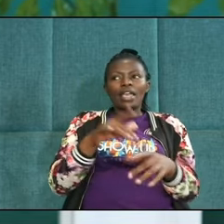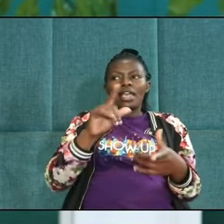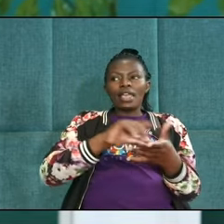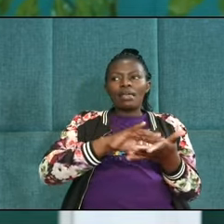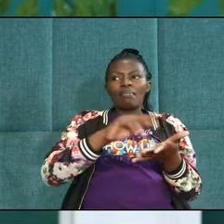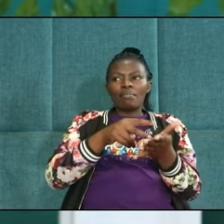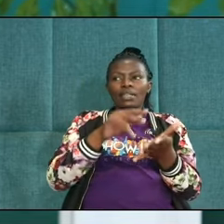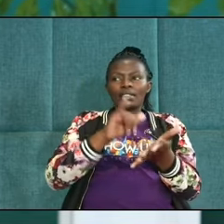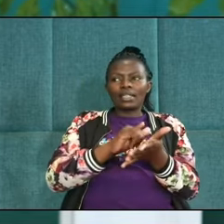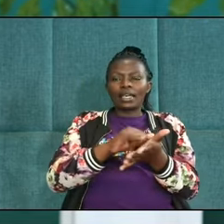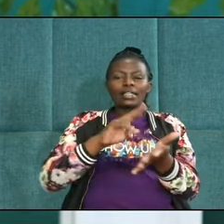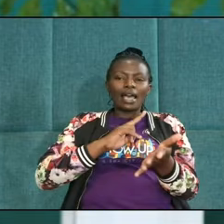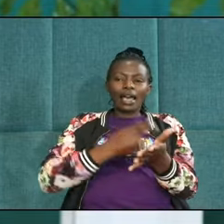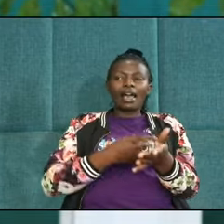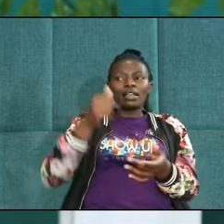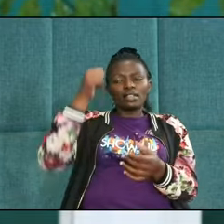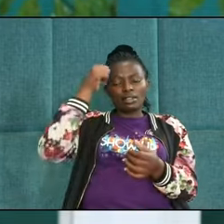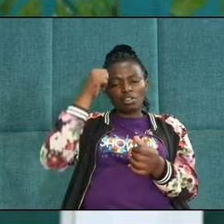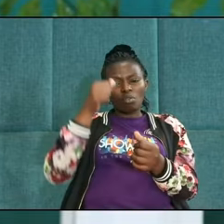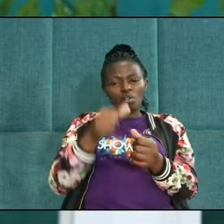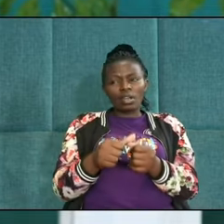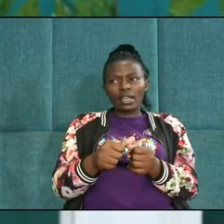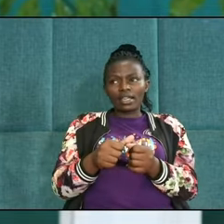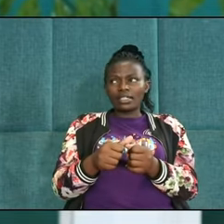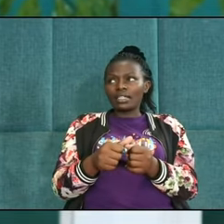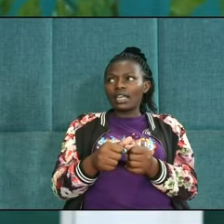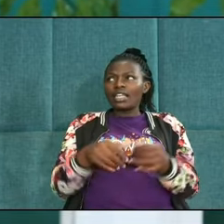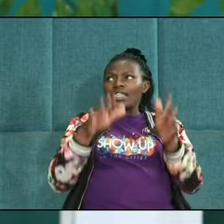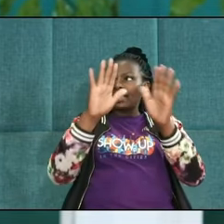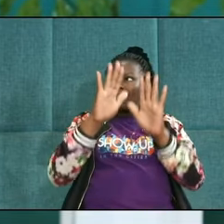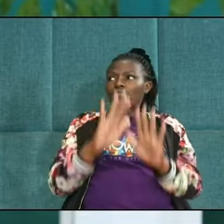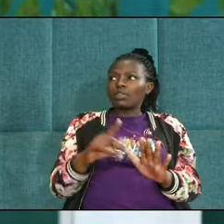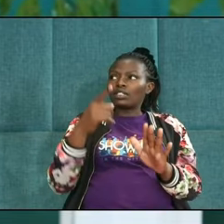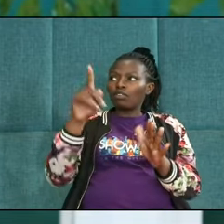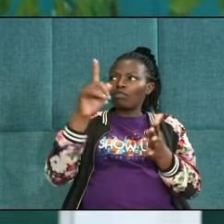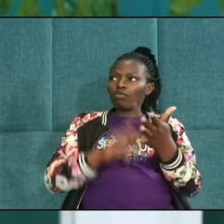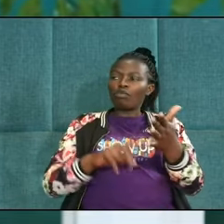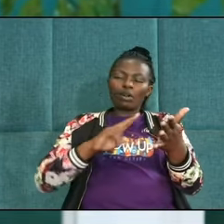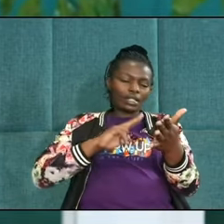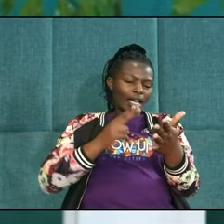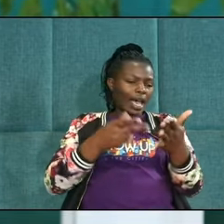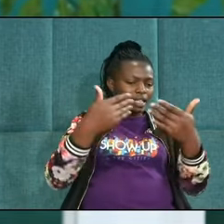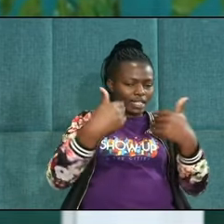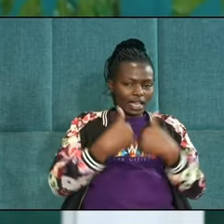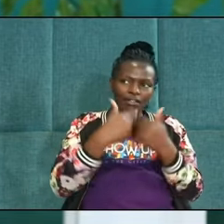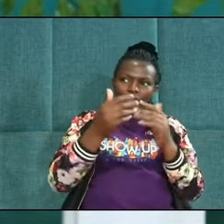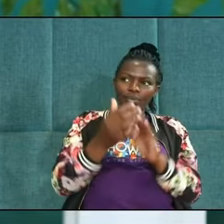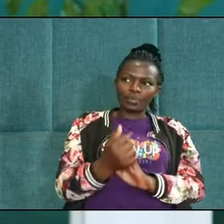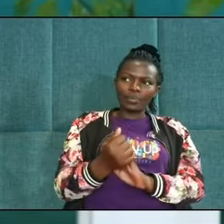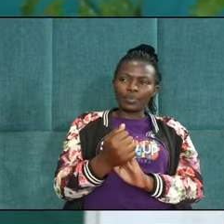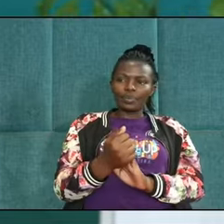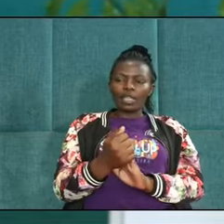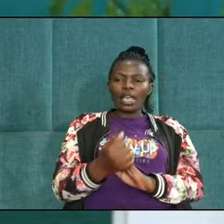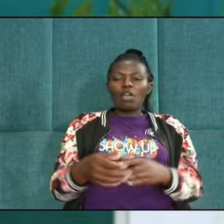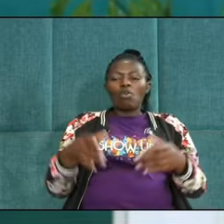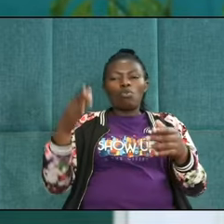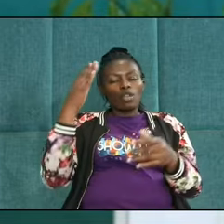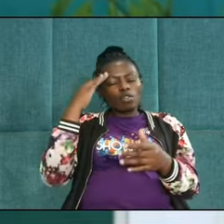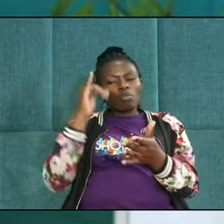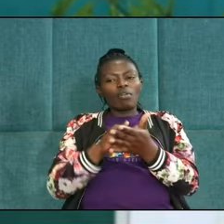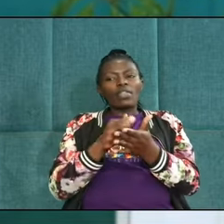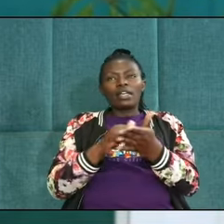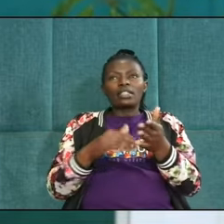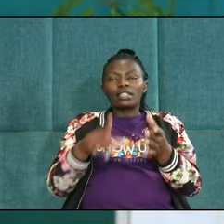recognize that he provided what we have. We don't recognize that he is the one providing the things that we